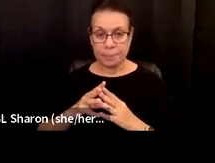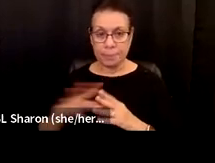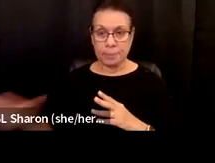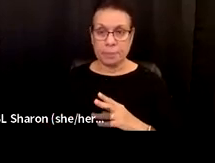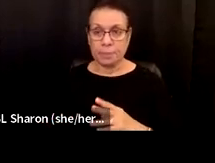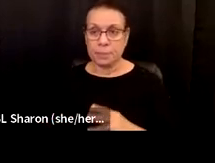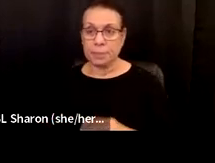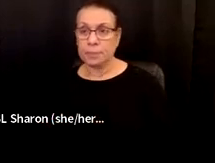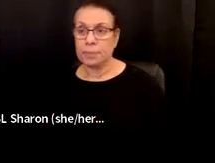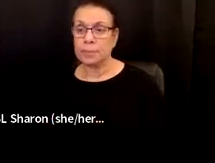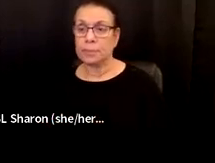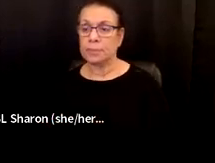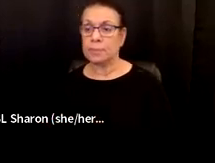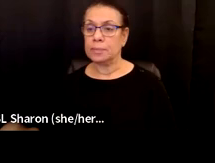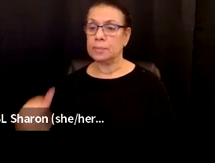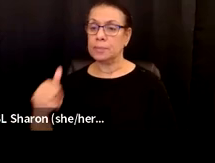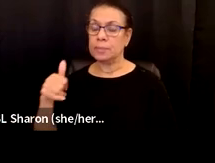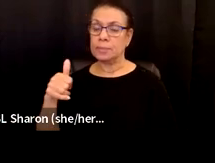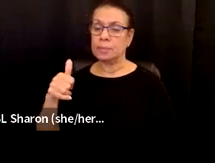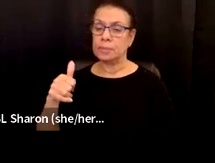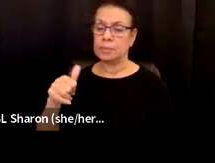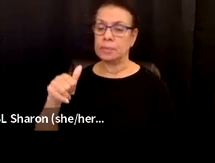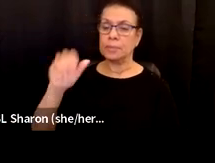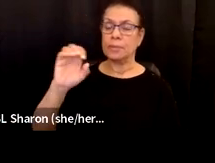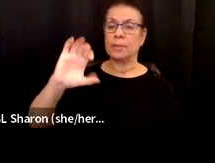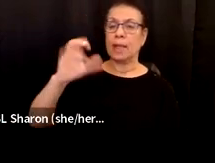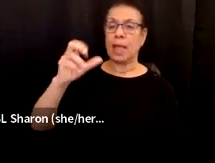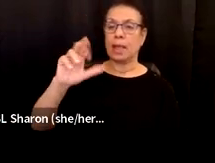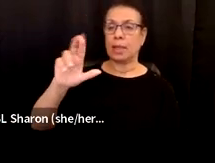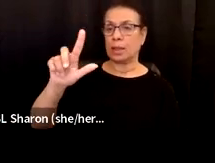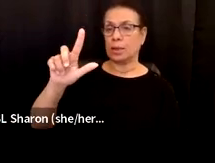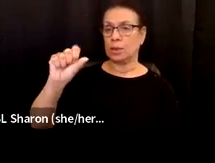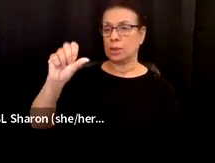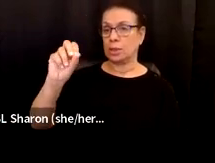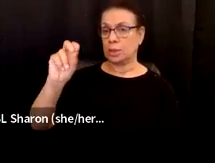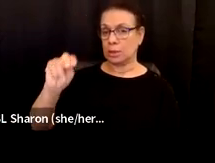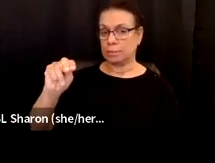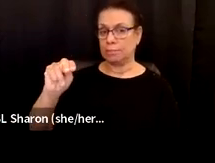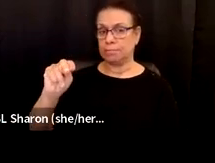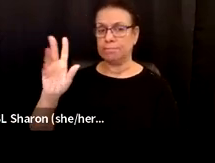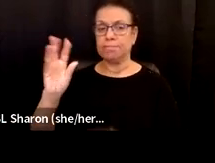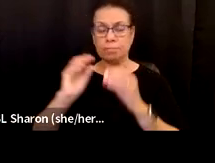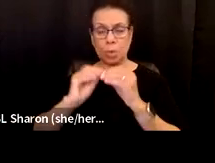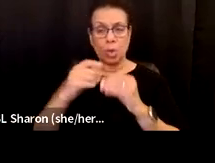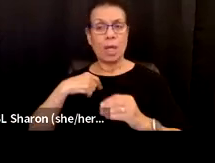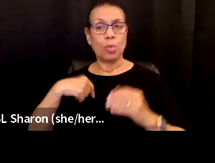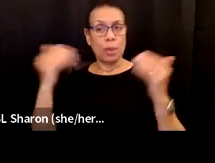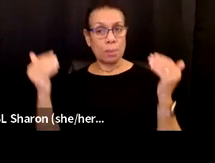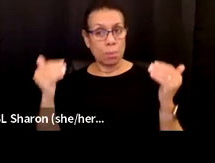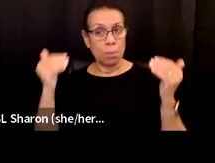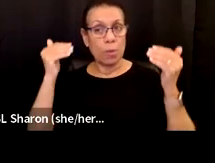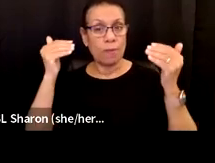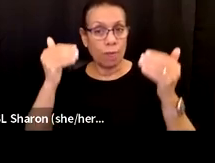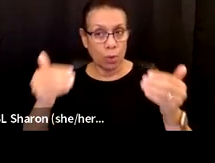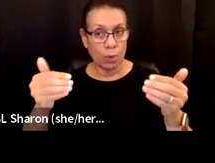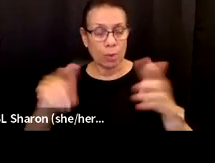thank you chief harris so the last point we want to make here is as we move forward and we continue to implement not only